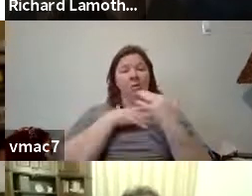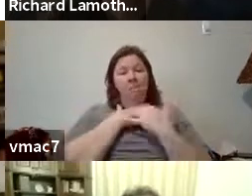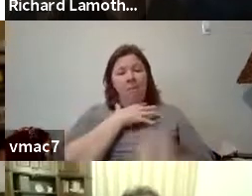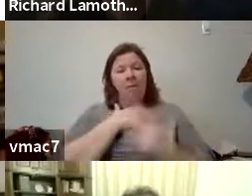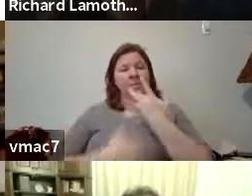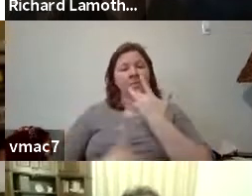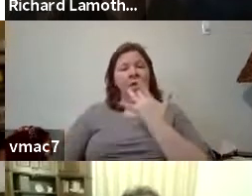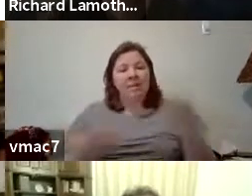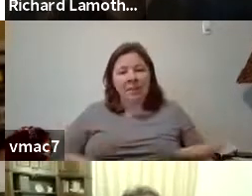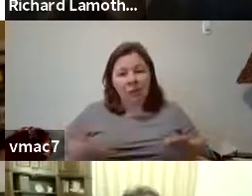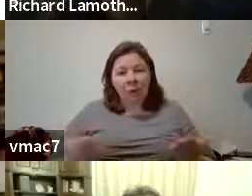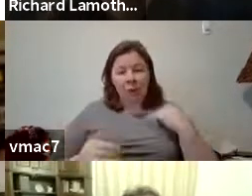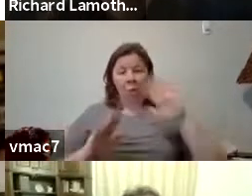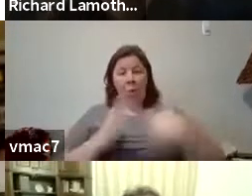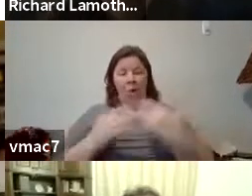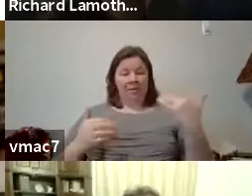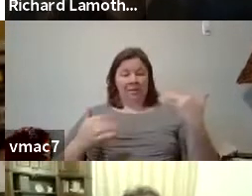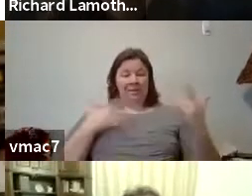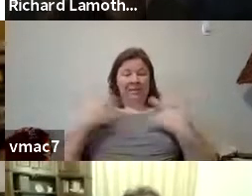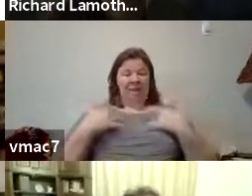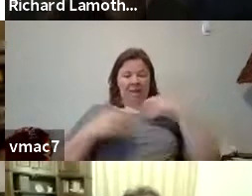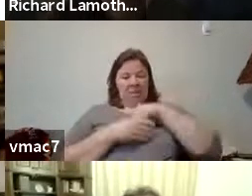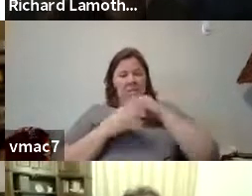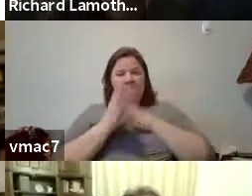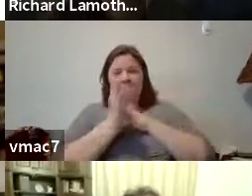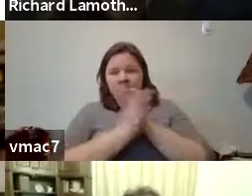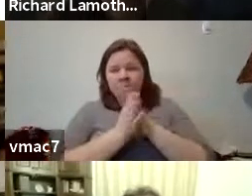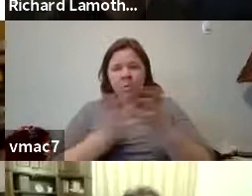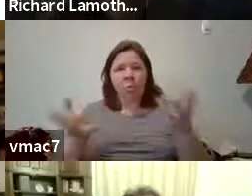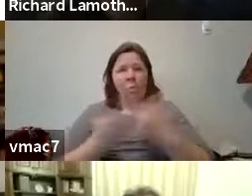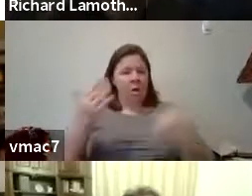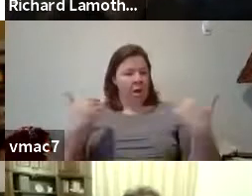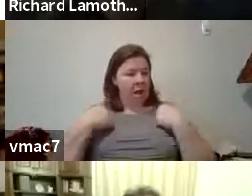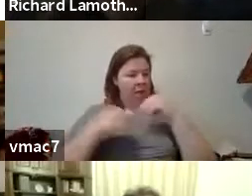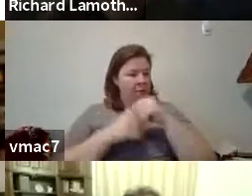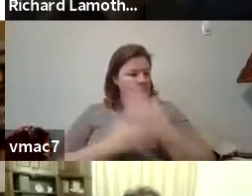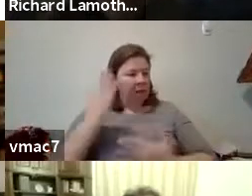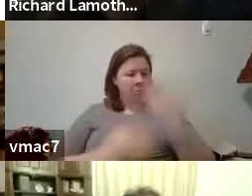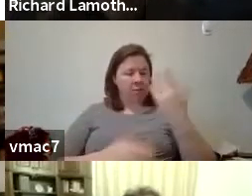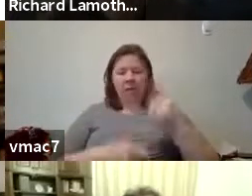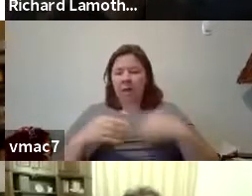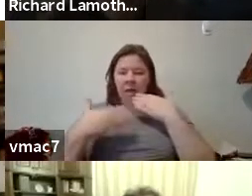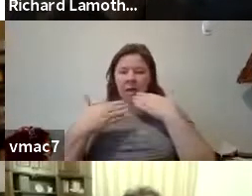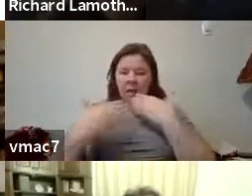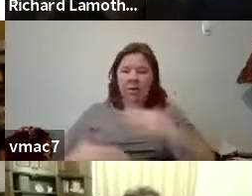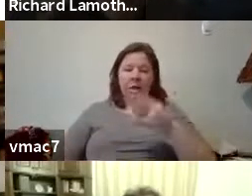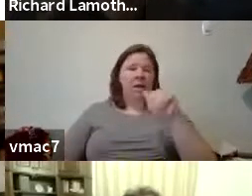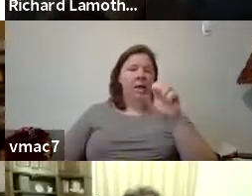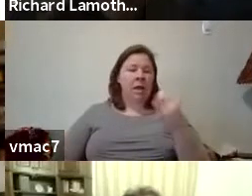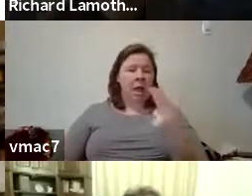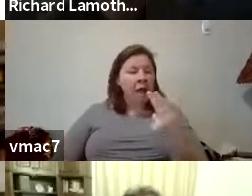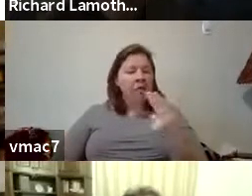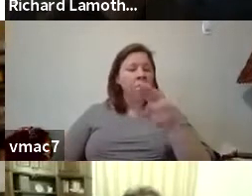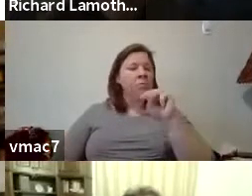all inwardly motivated for what we have on our hands. And we cannot thank Ashma Farah enough for the awesome job he's